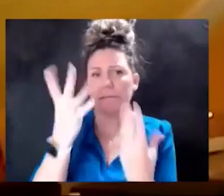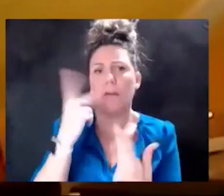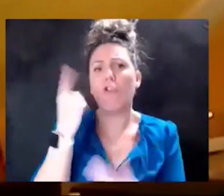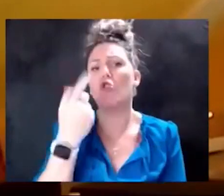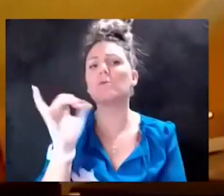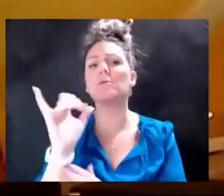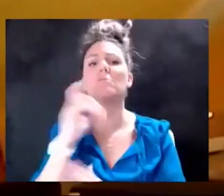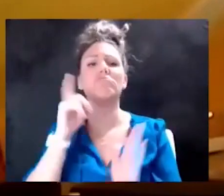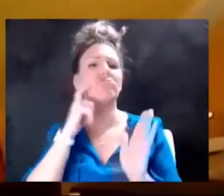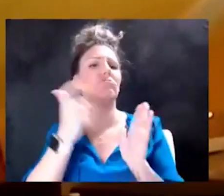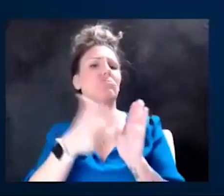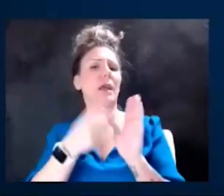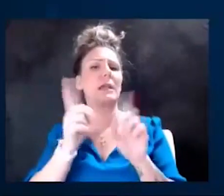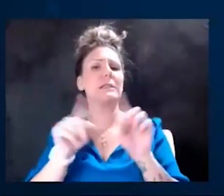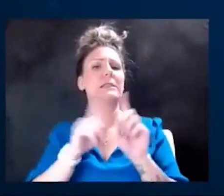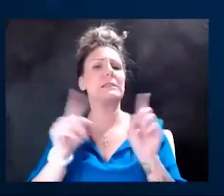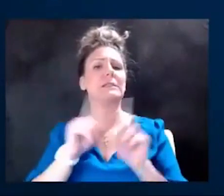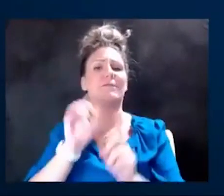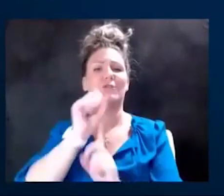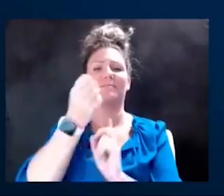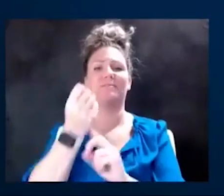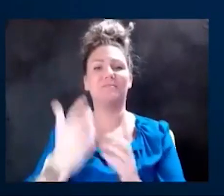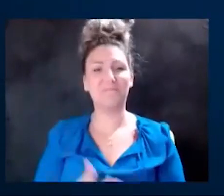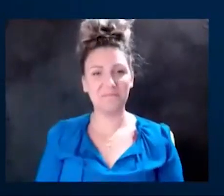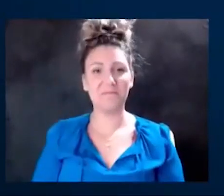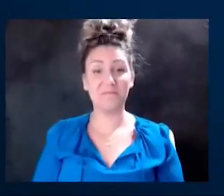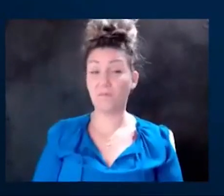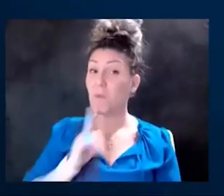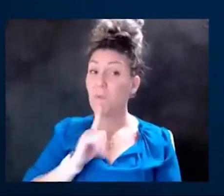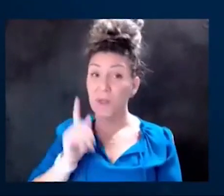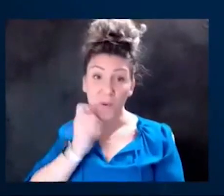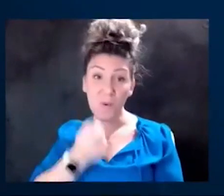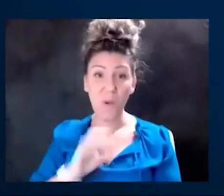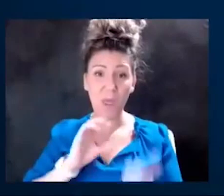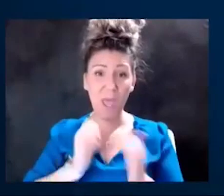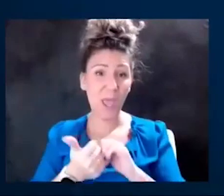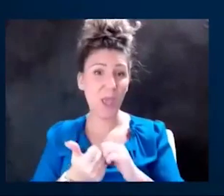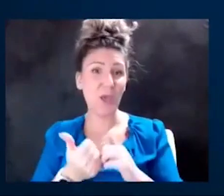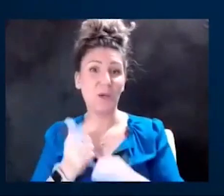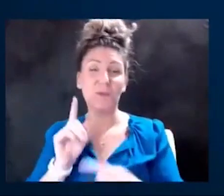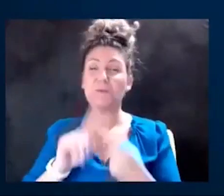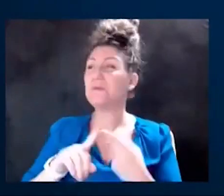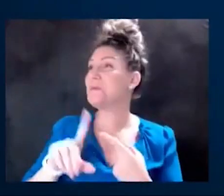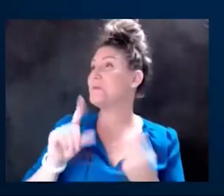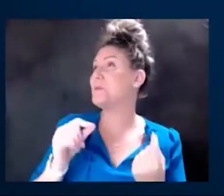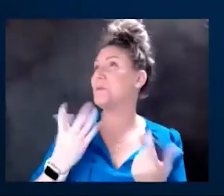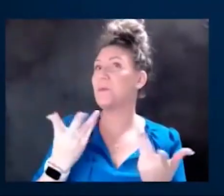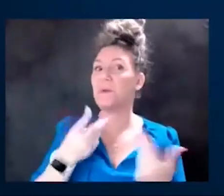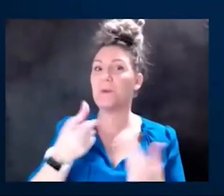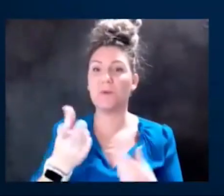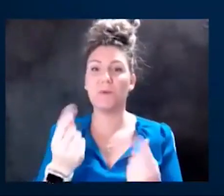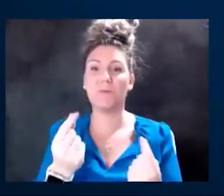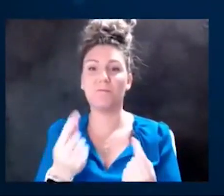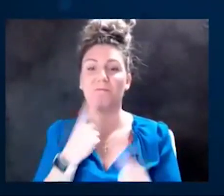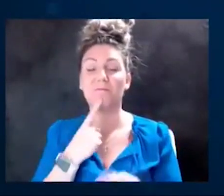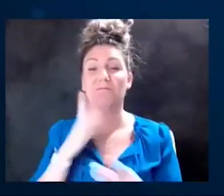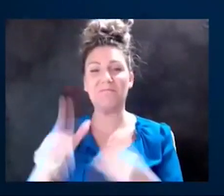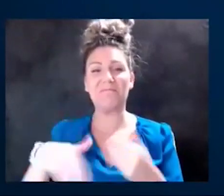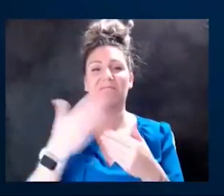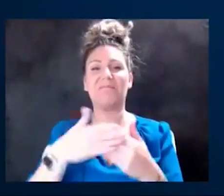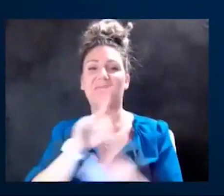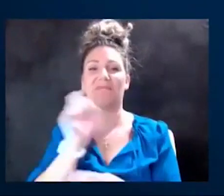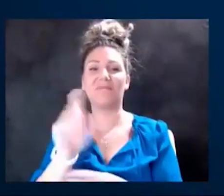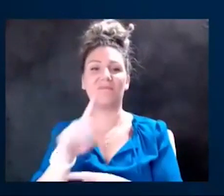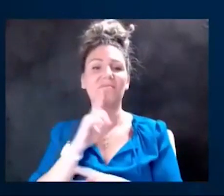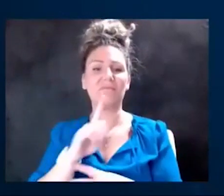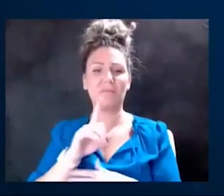different scenarios. Oh, that's very cool. How to do what you do. That's kind of neat. All right. Marty has a question that kind of dovetails with